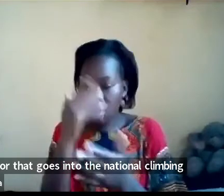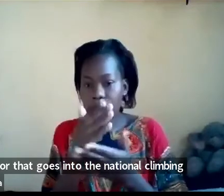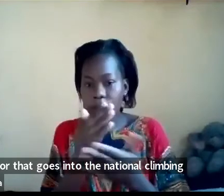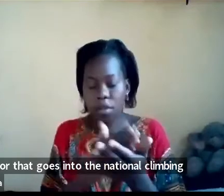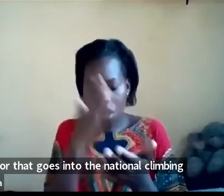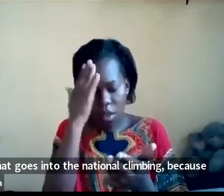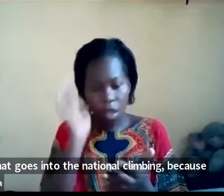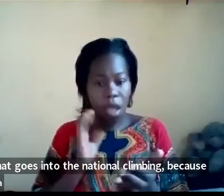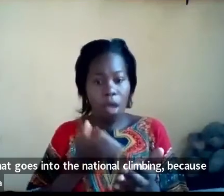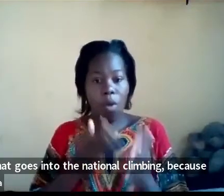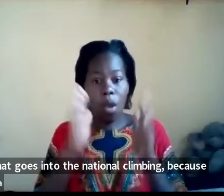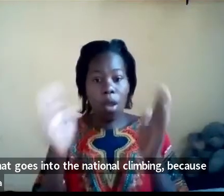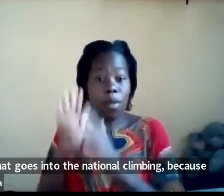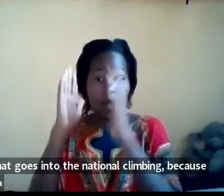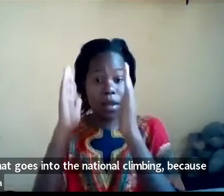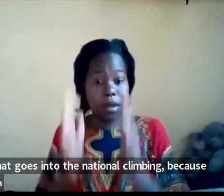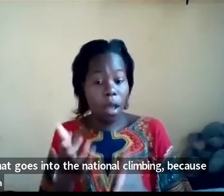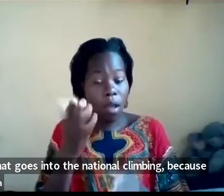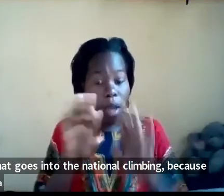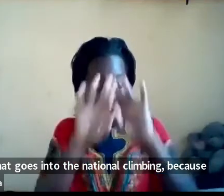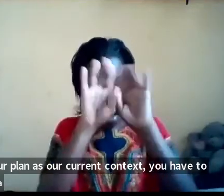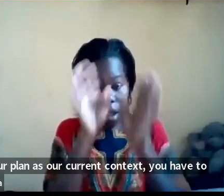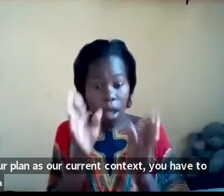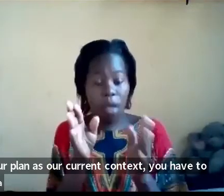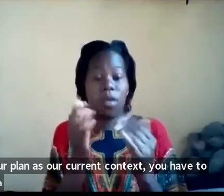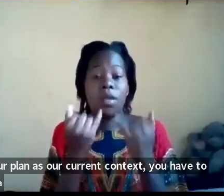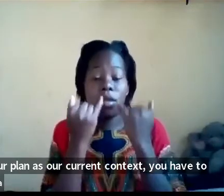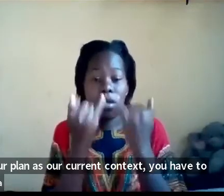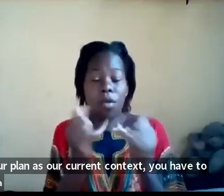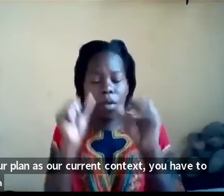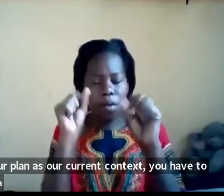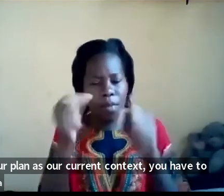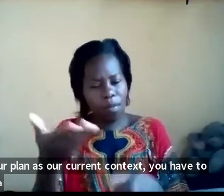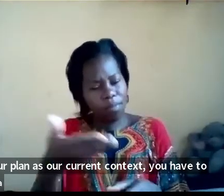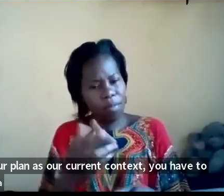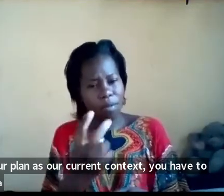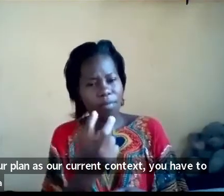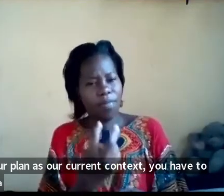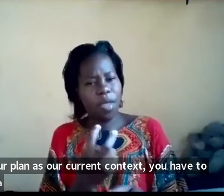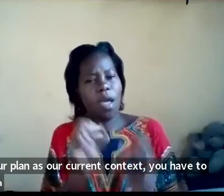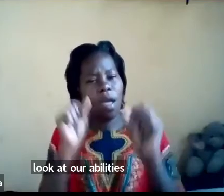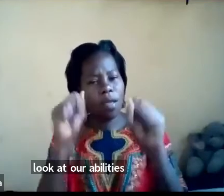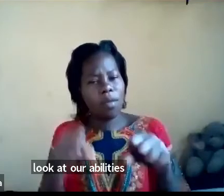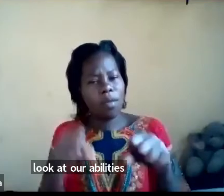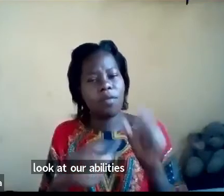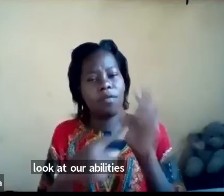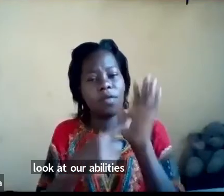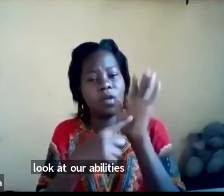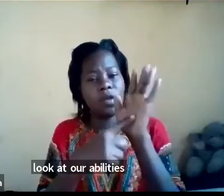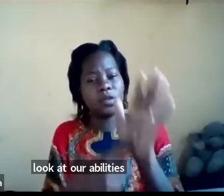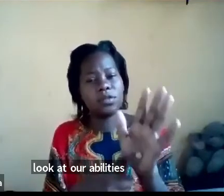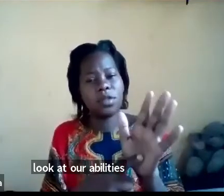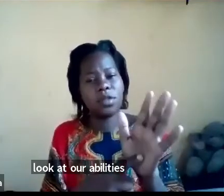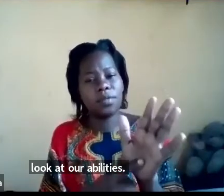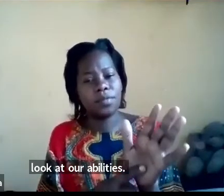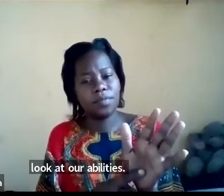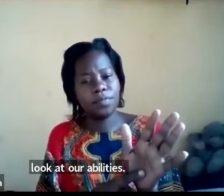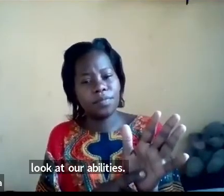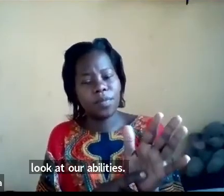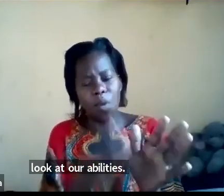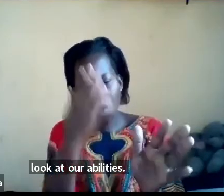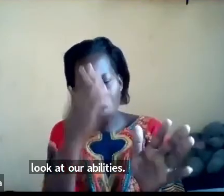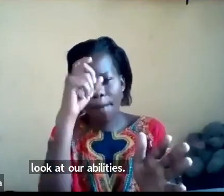of the current context. We have to look at our abilities. For instance, would it be wise for someone to invest in